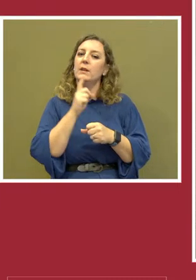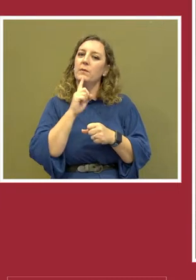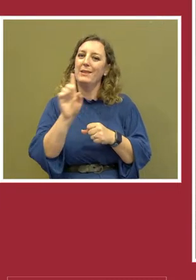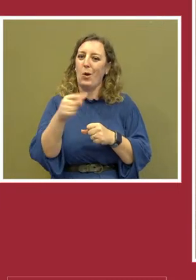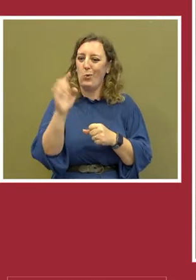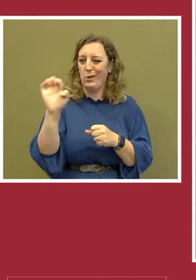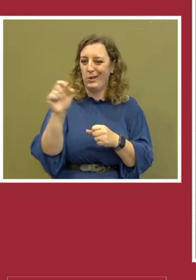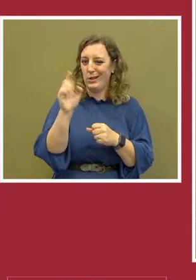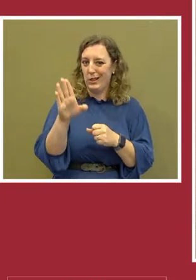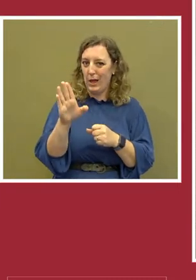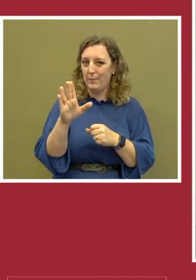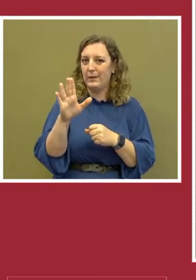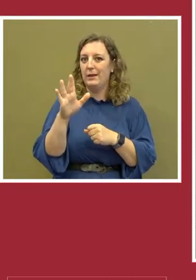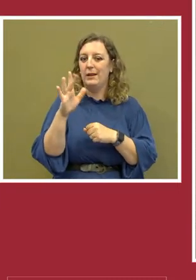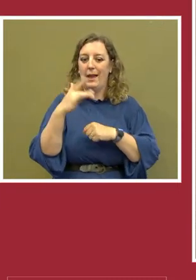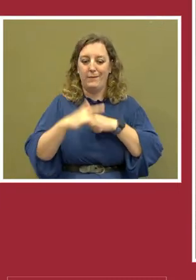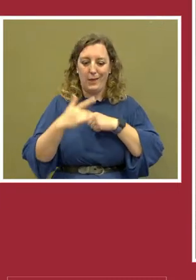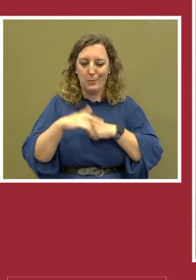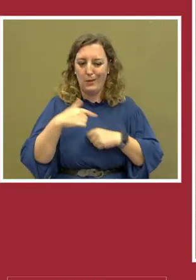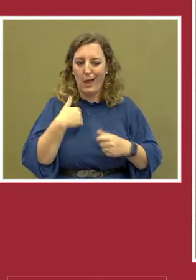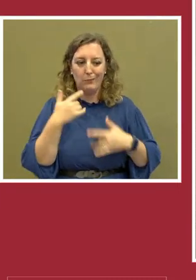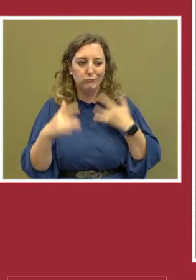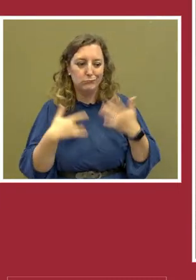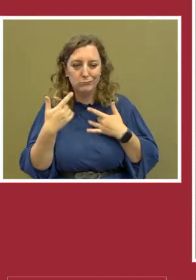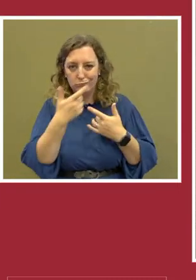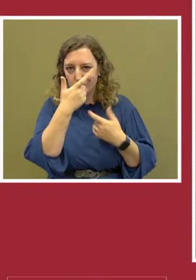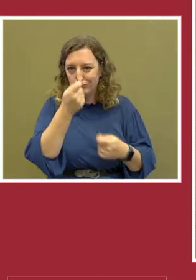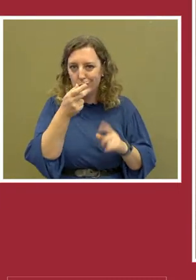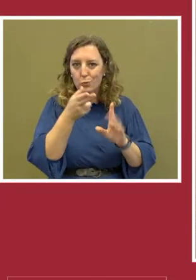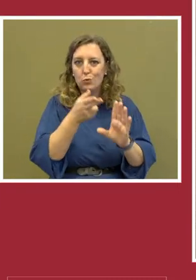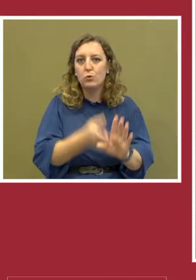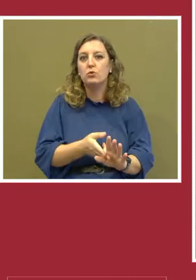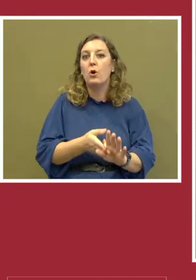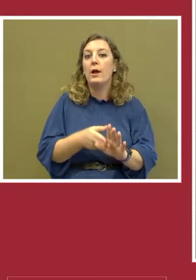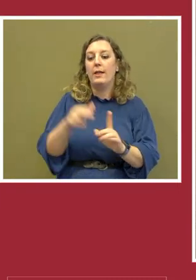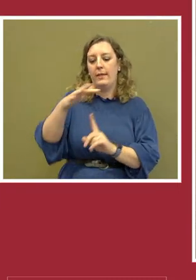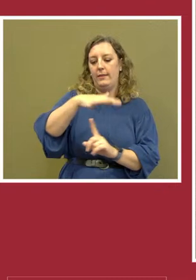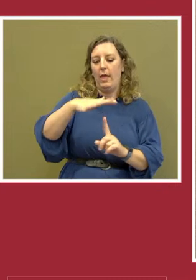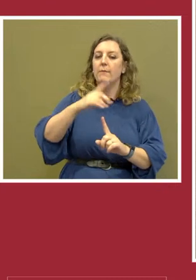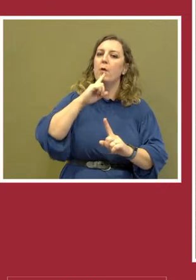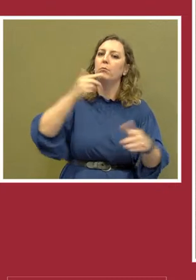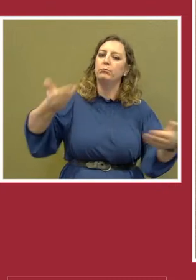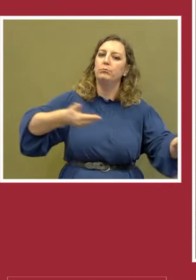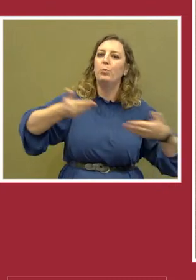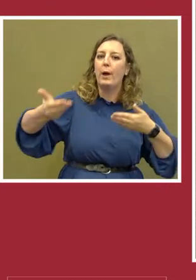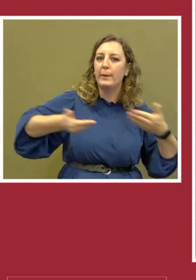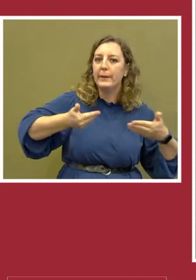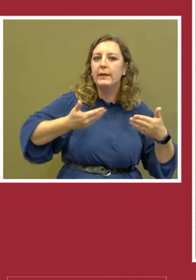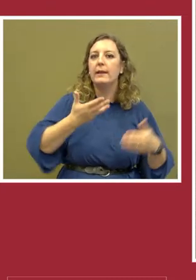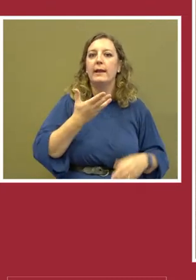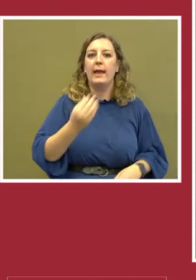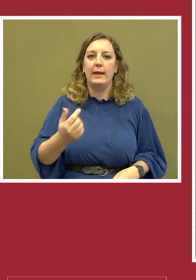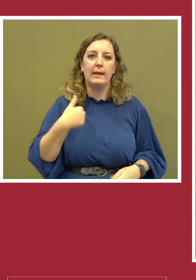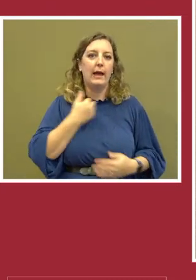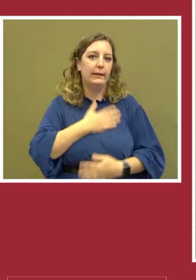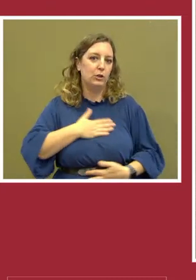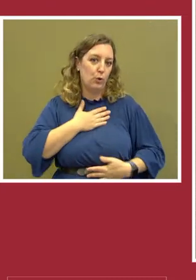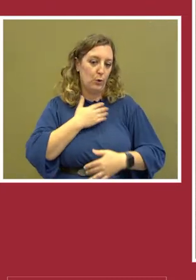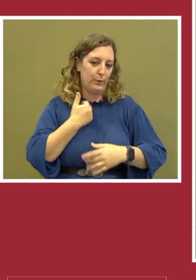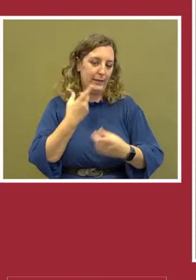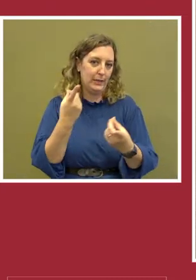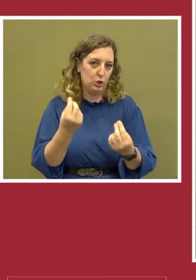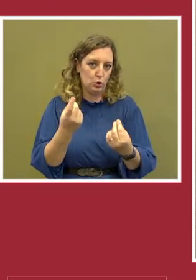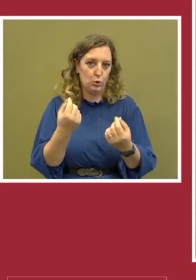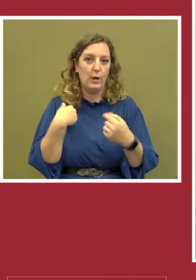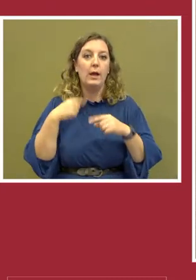only clubs at Caldera that I was really excited about. And when I joined, the environment was really welcoming, and I enjoyed what we were doing. I